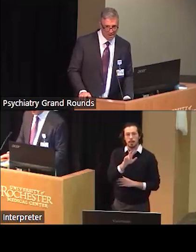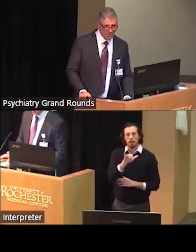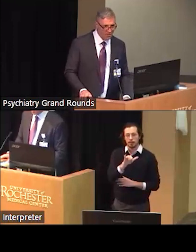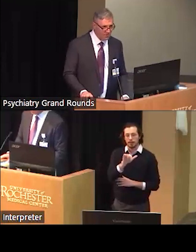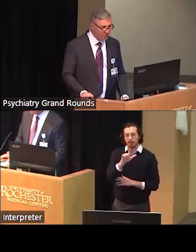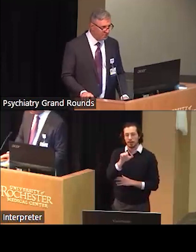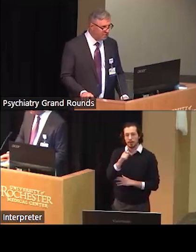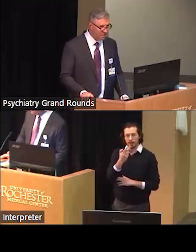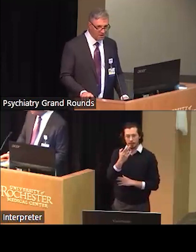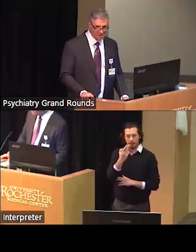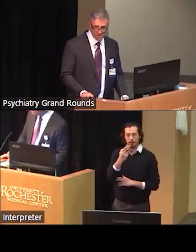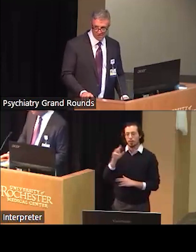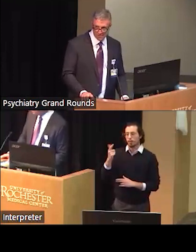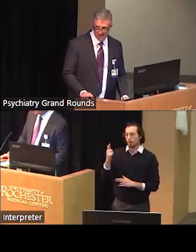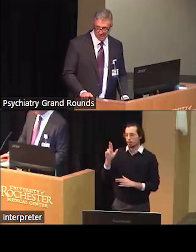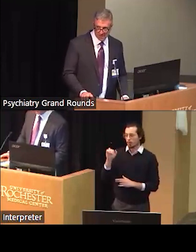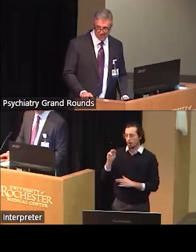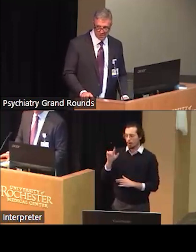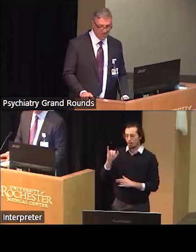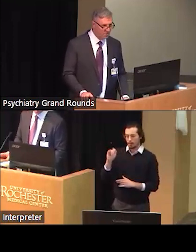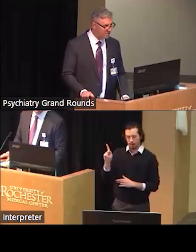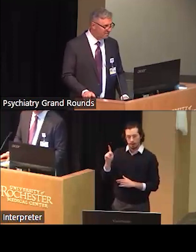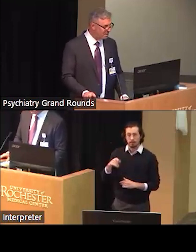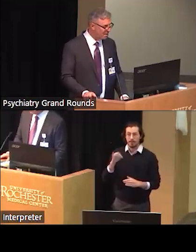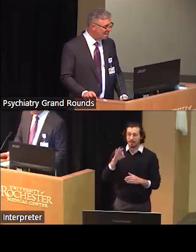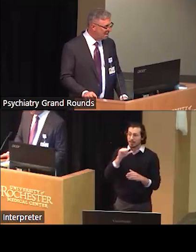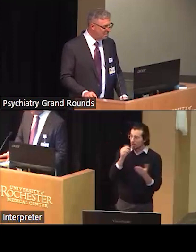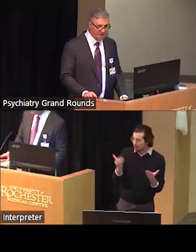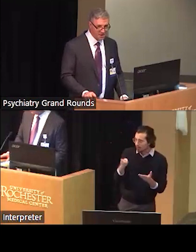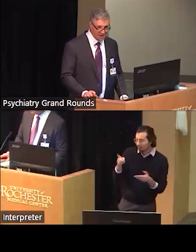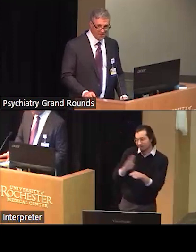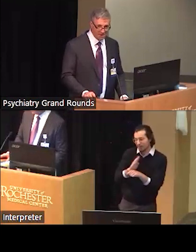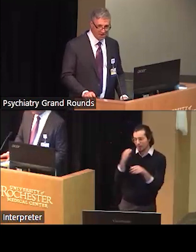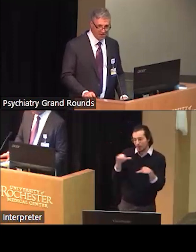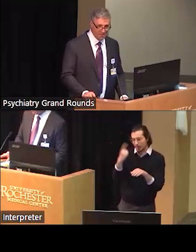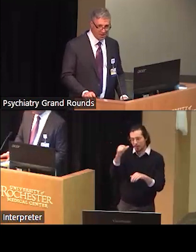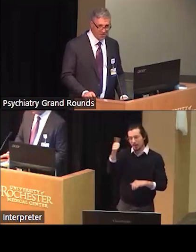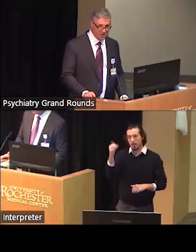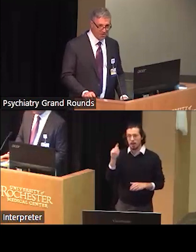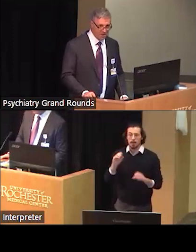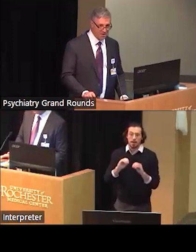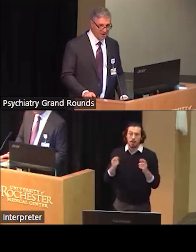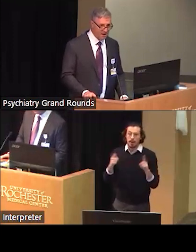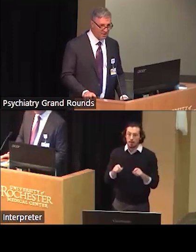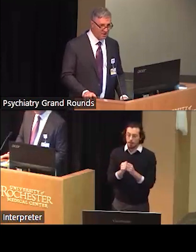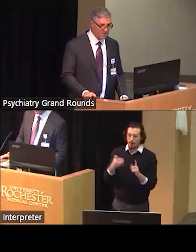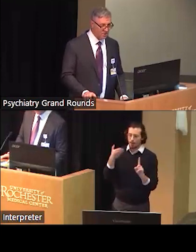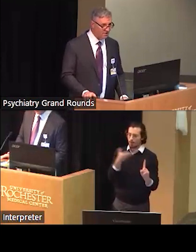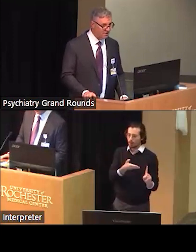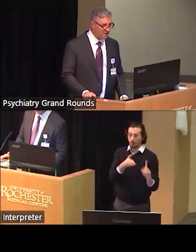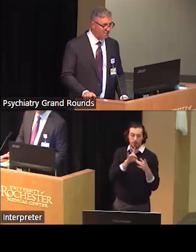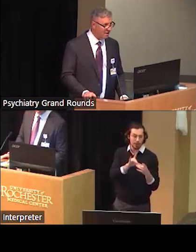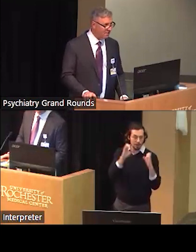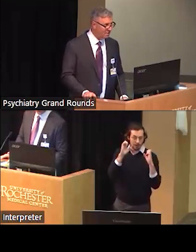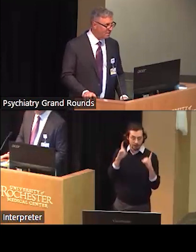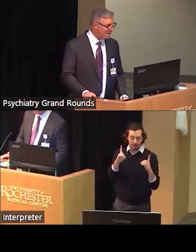Gramlich, I don't know if she's in the audience. If she's not, she's busy doing something. But nothing gets done in our department without Mary Lee Gramlich as it